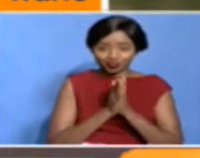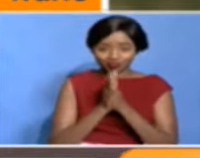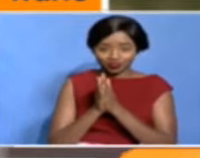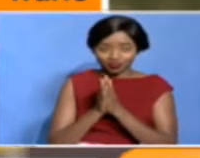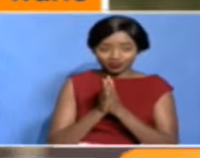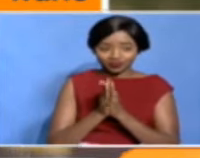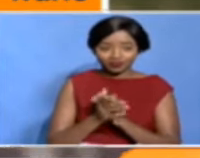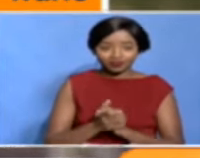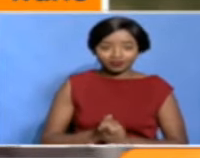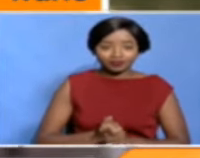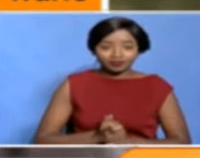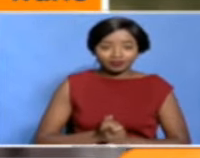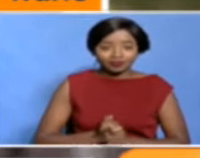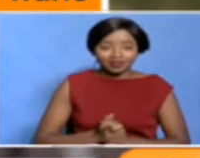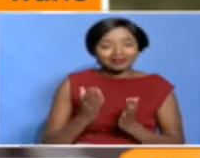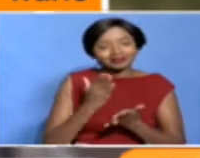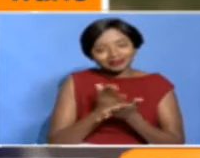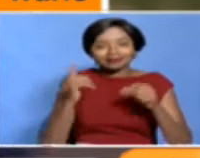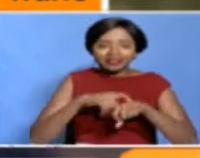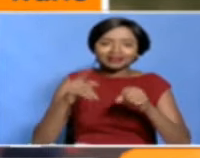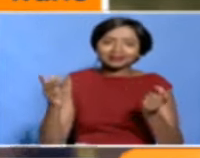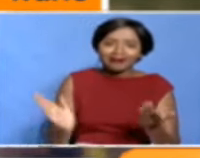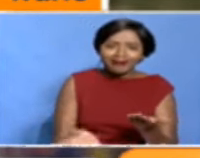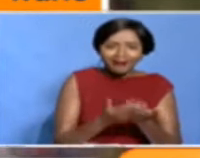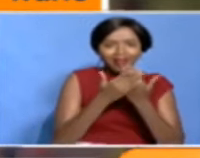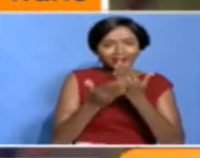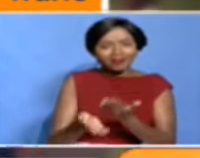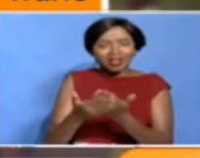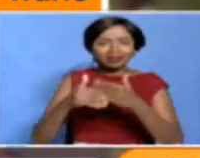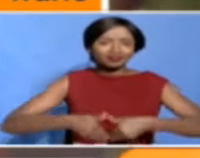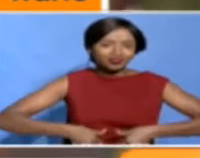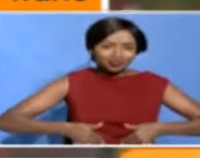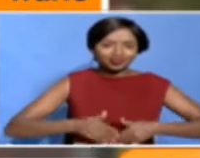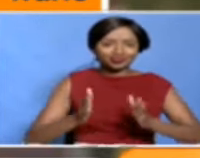saa zingine anasaidia vijana kwa ball